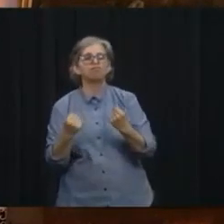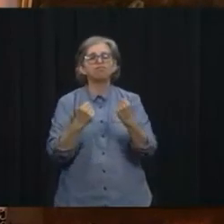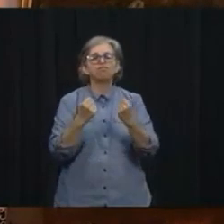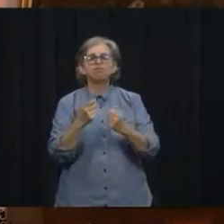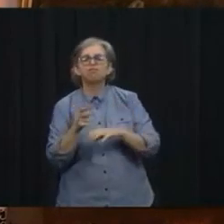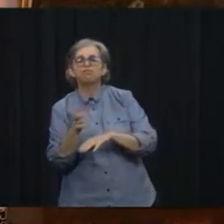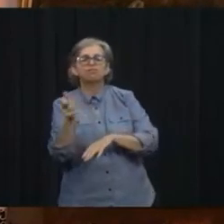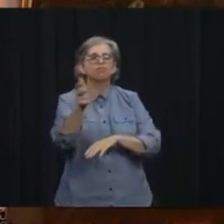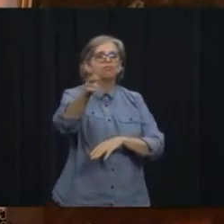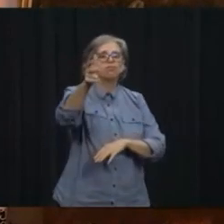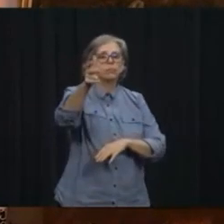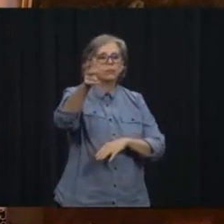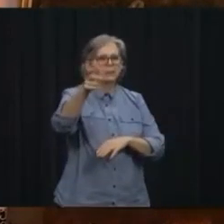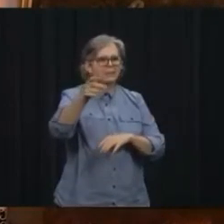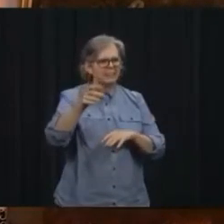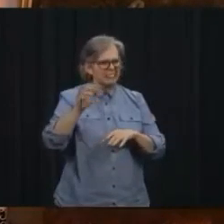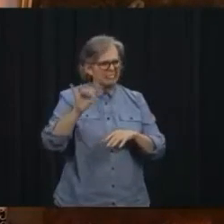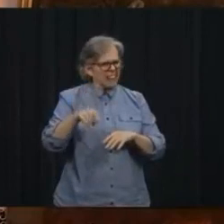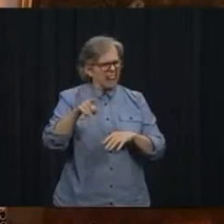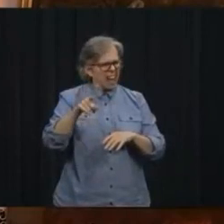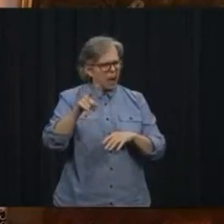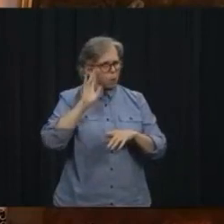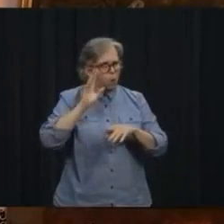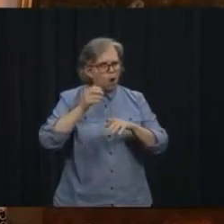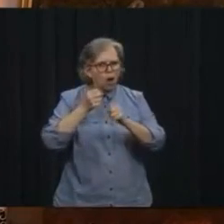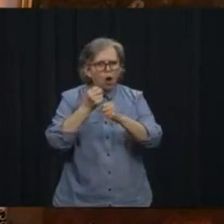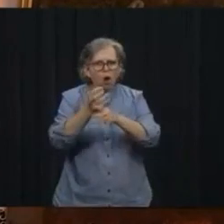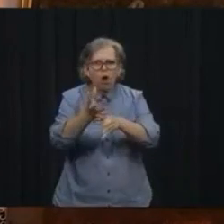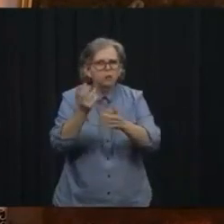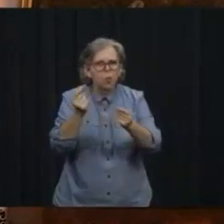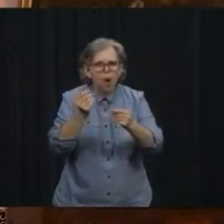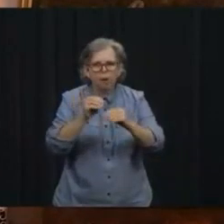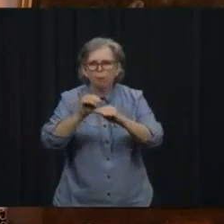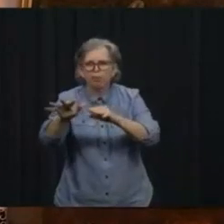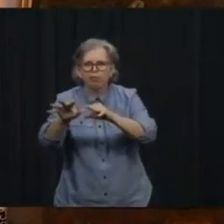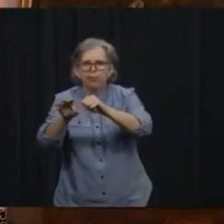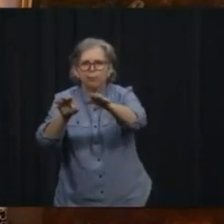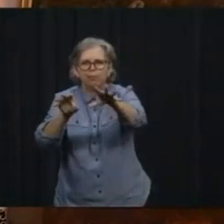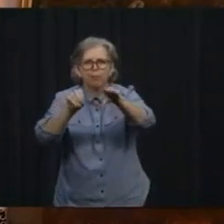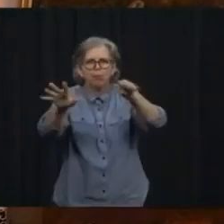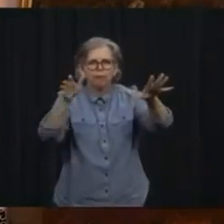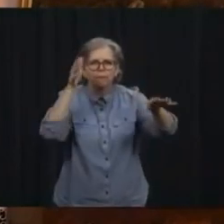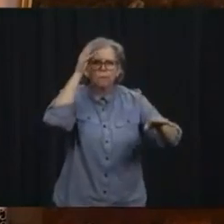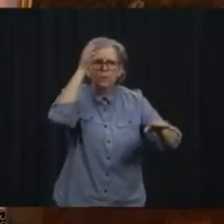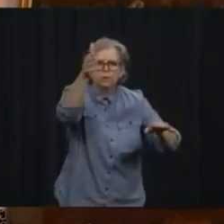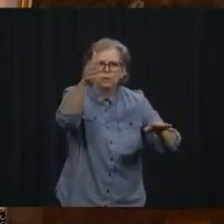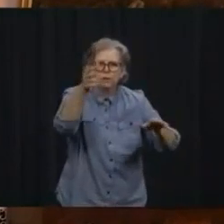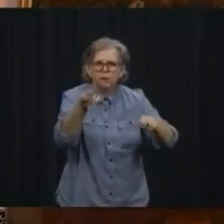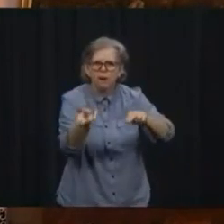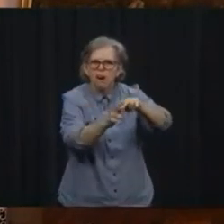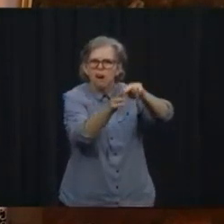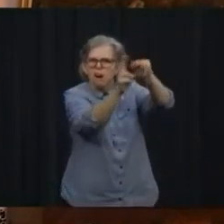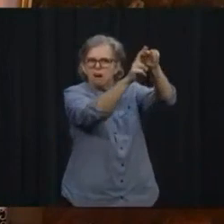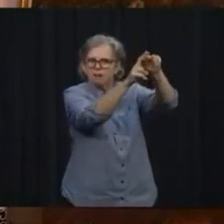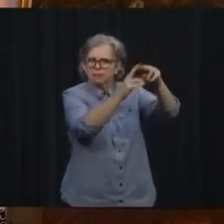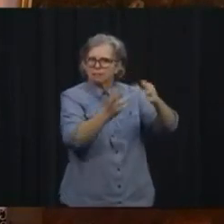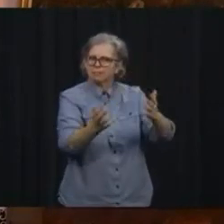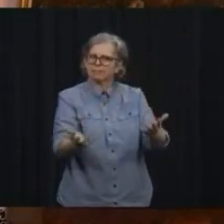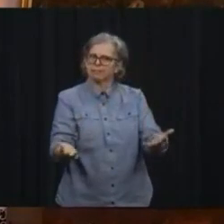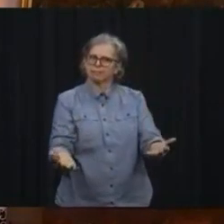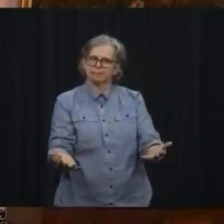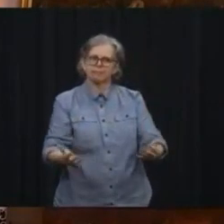separate ourselves, how well we say no to trips, how well we say no to